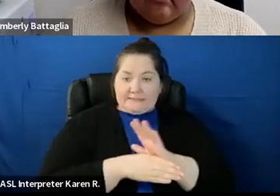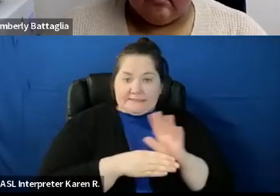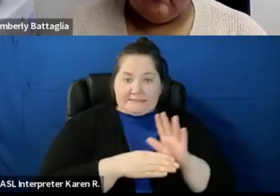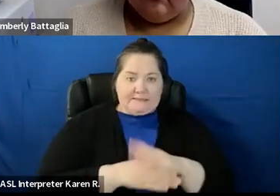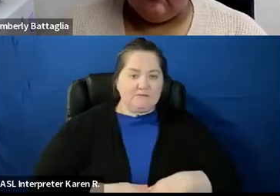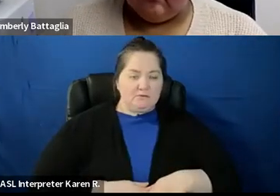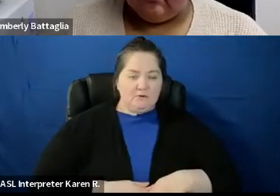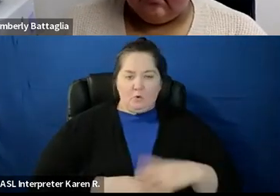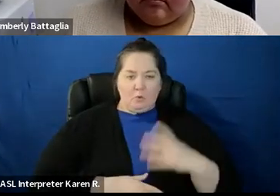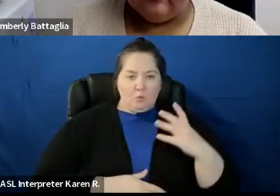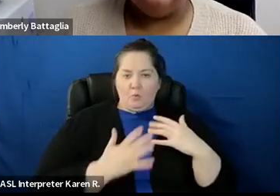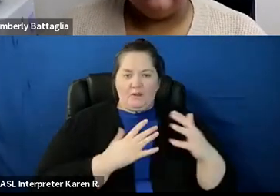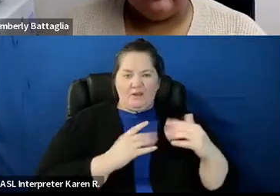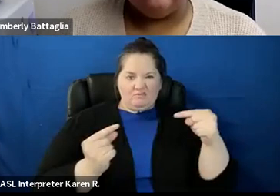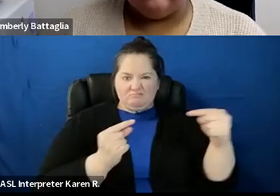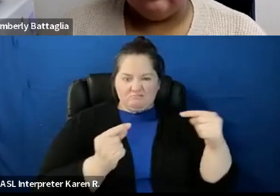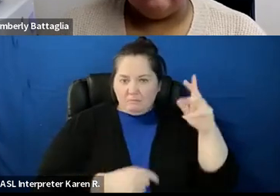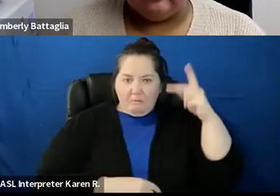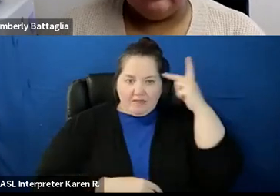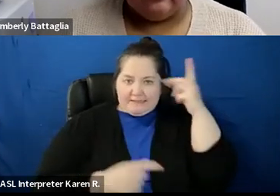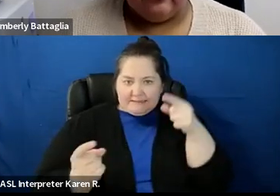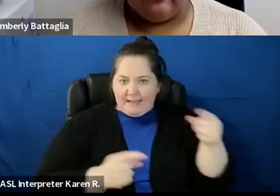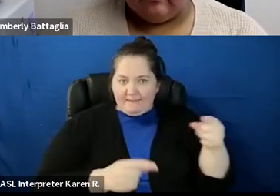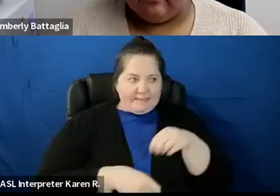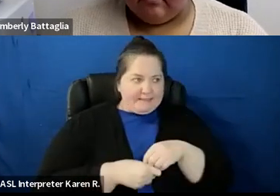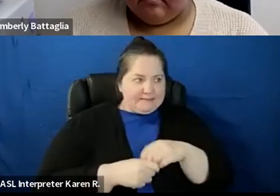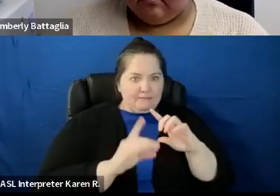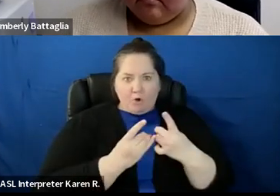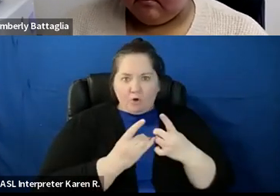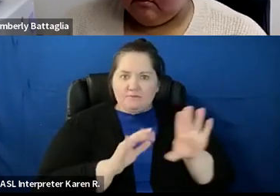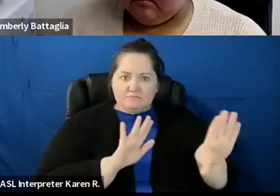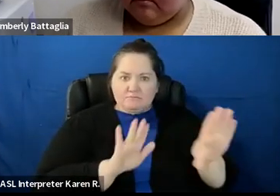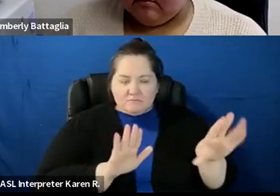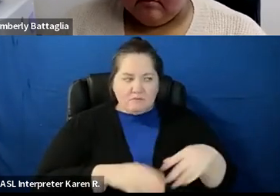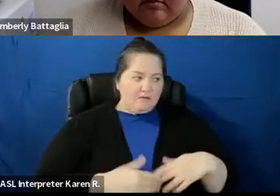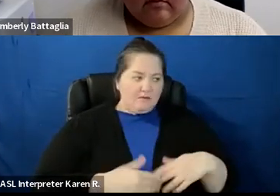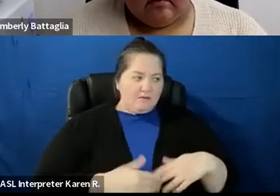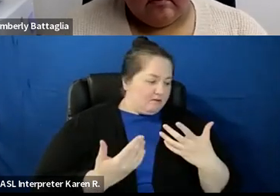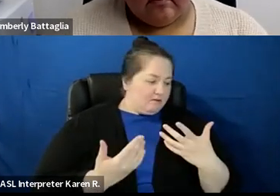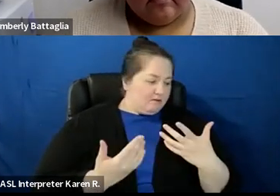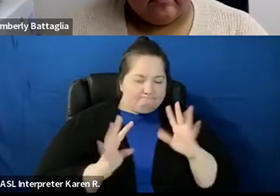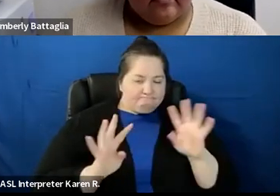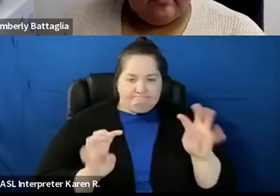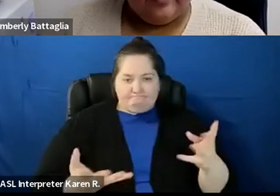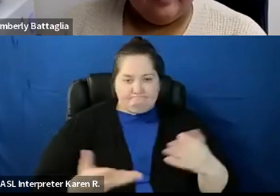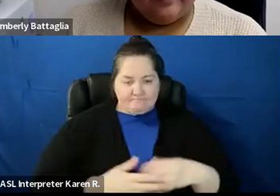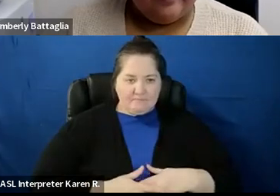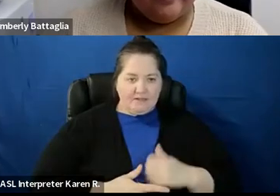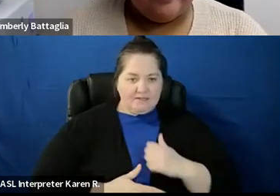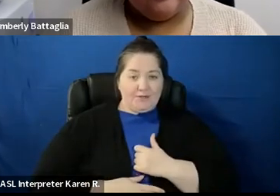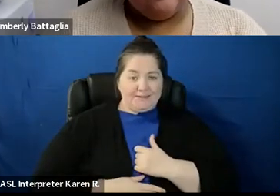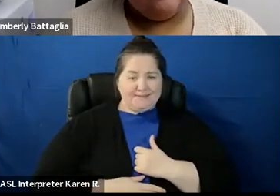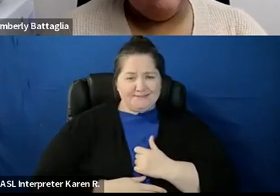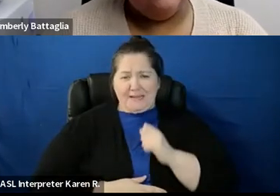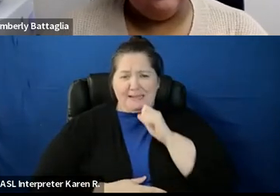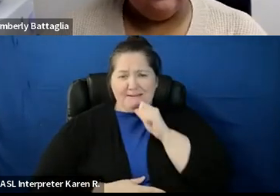that are happening within inner departments, or just who knows, right? So sorry for that non-answer,